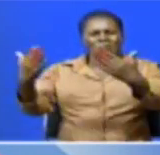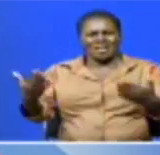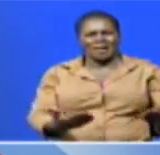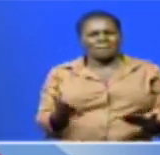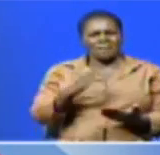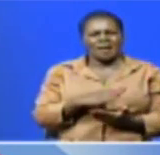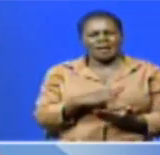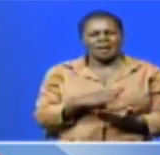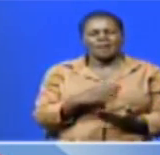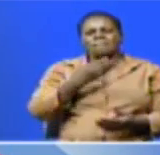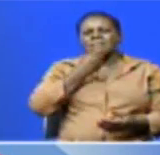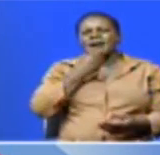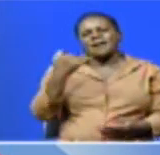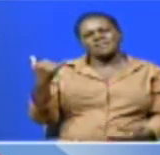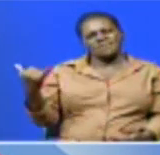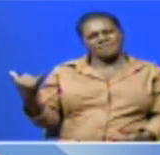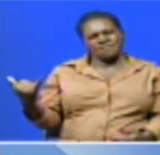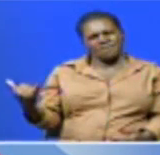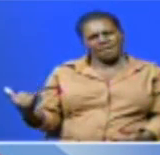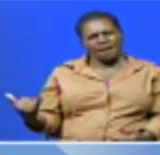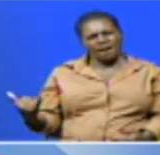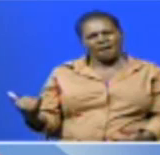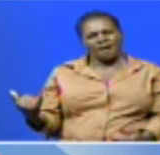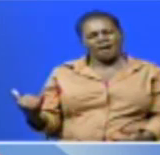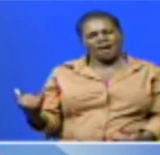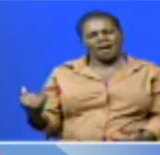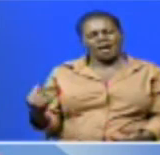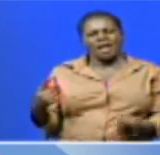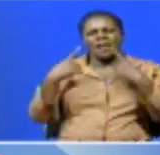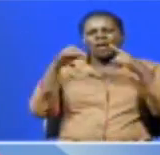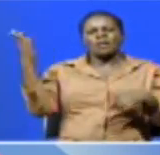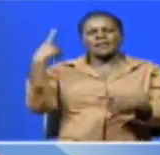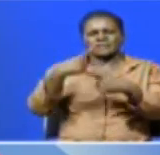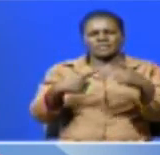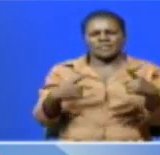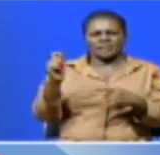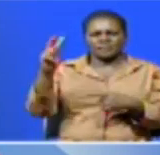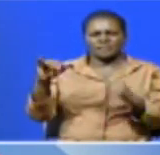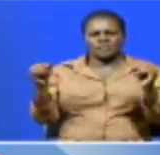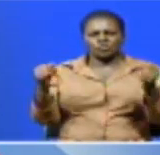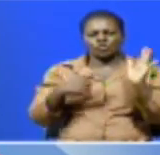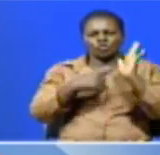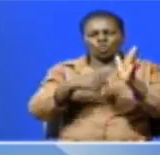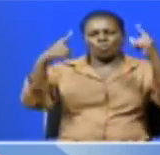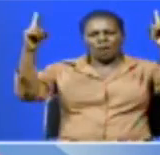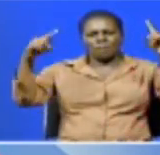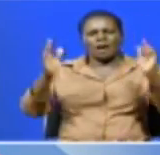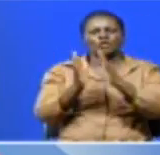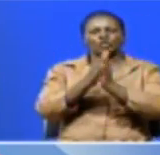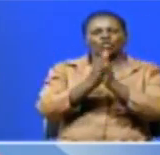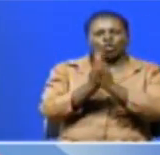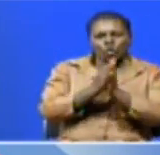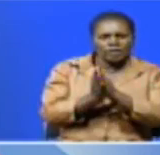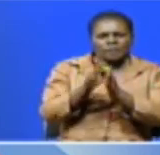Welcome back. Daniel Nderitu is a young man who came to the limelight last year after KTN News aired his success story where